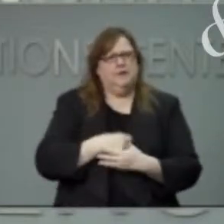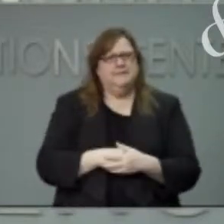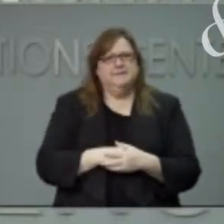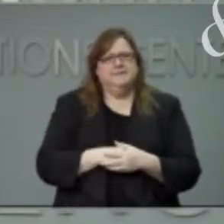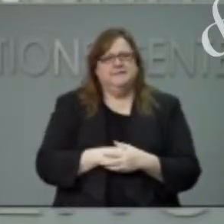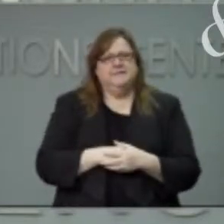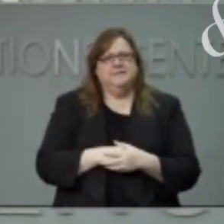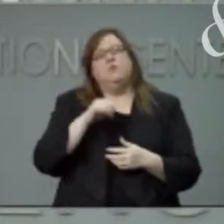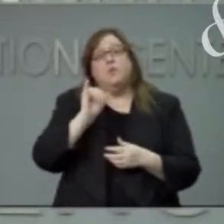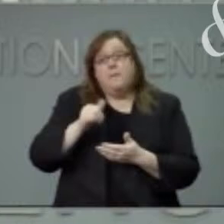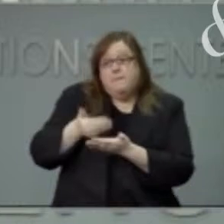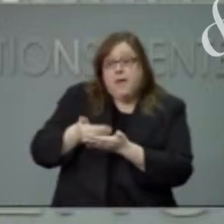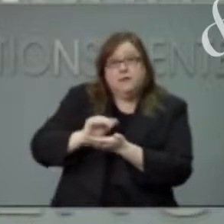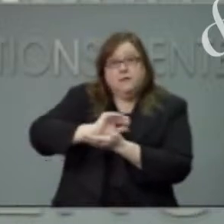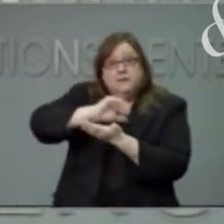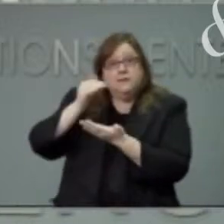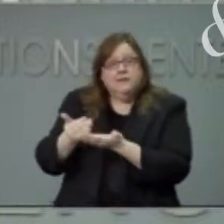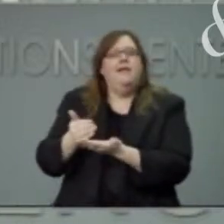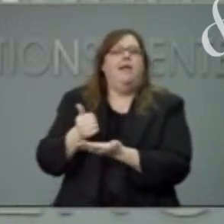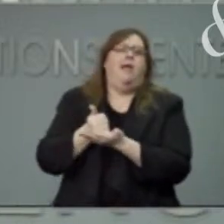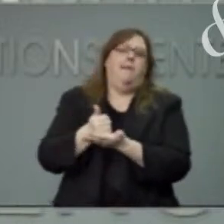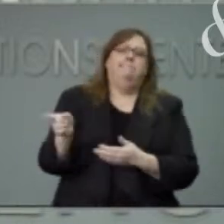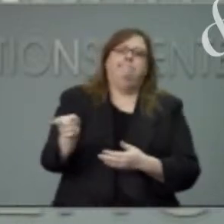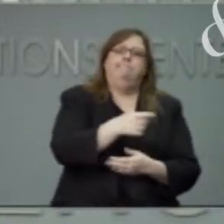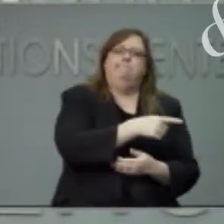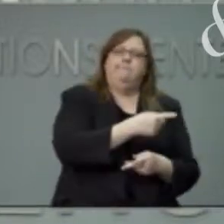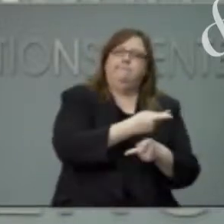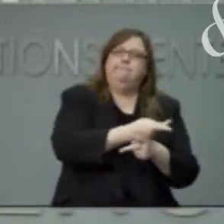keep welcoming children to safe and caring places.